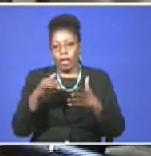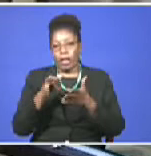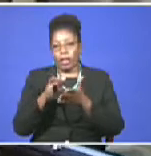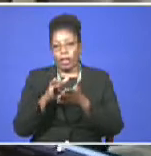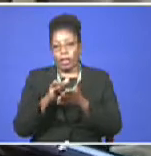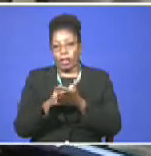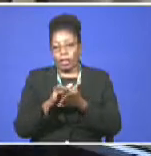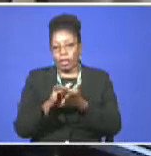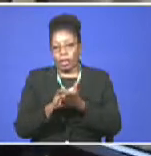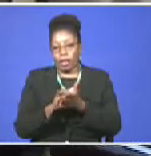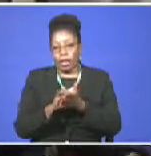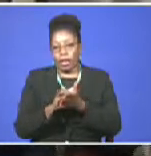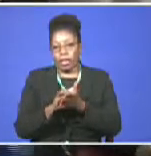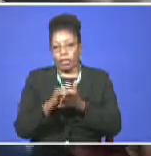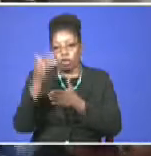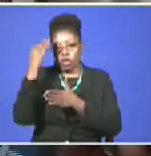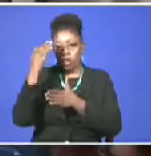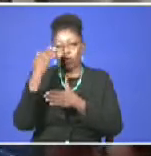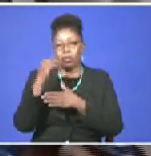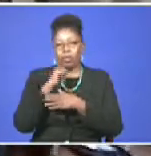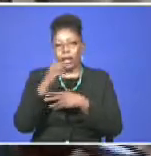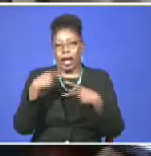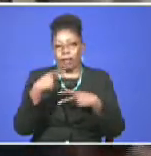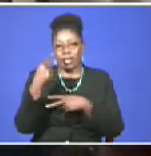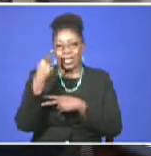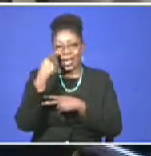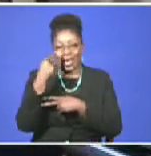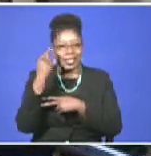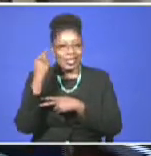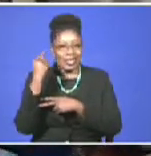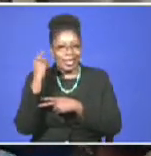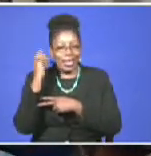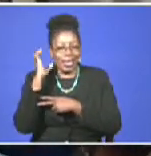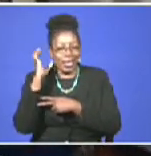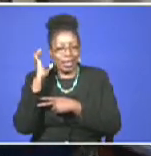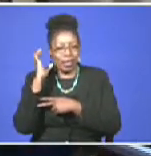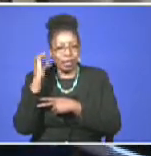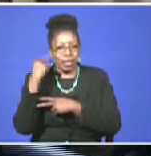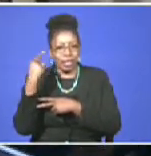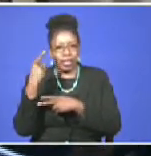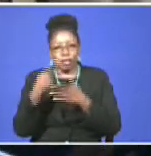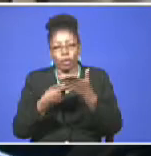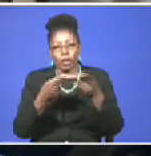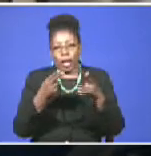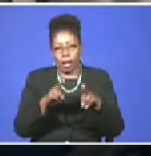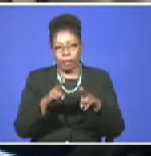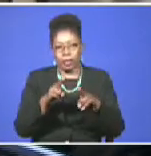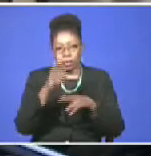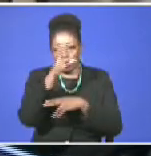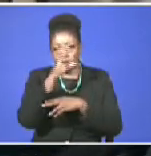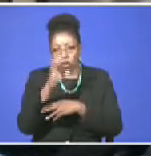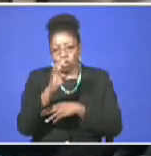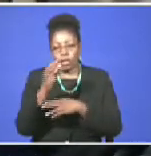has. It's like, if you don't have these eyes and ears, it's like searching for a needle in a haystack. And certainly that has been improving the way we do business.